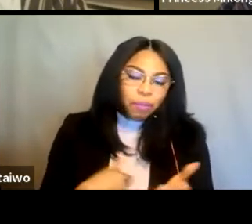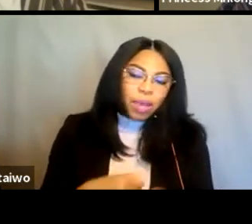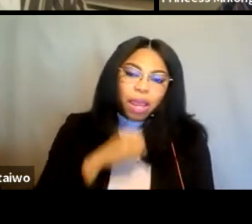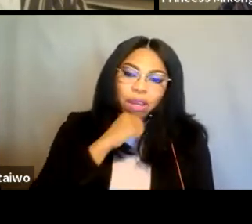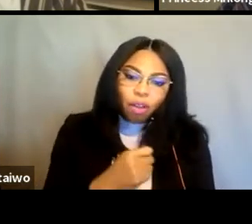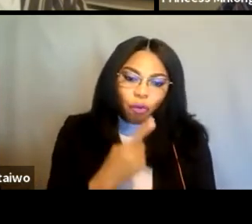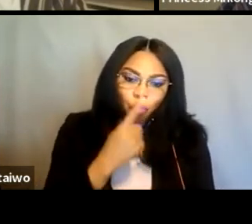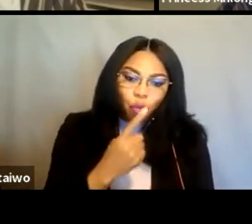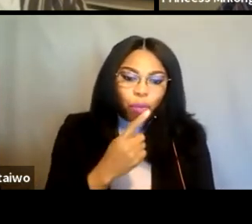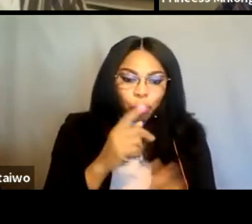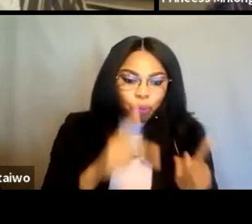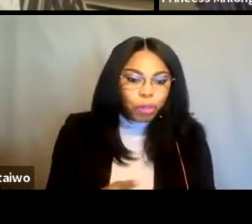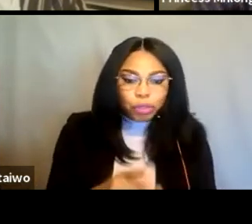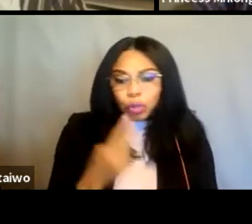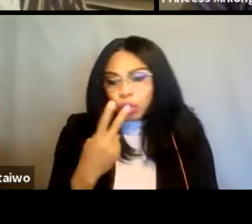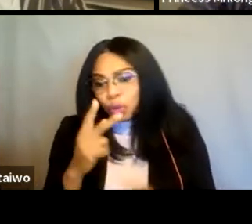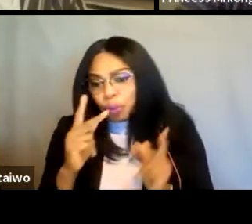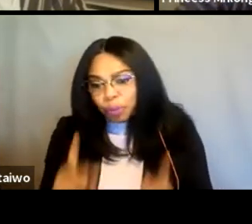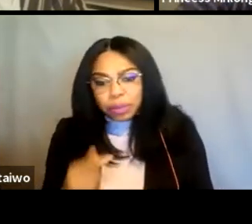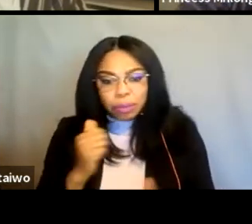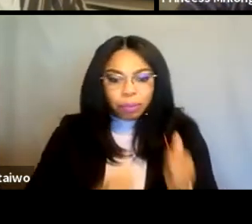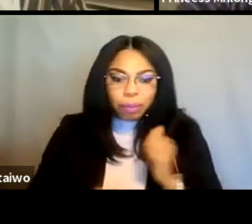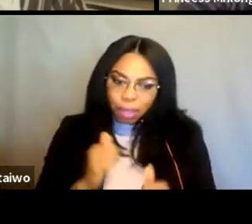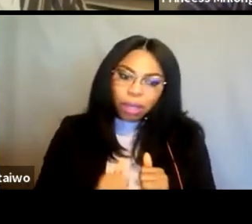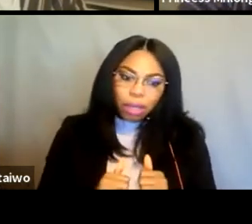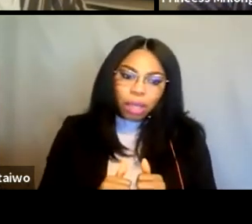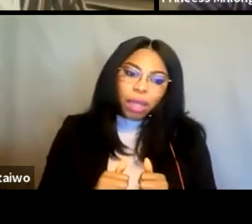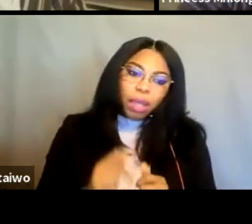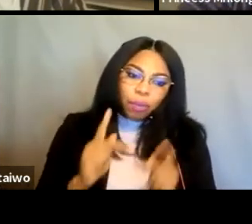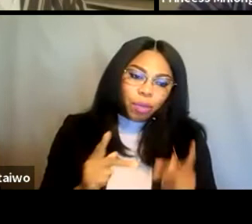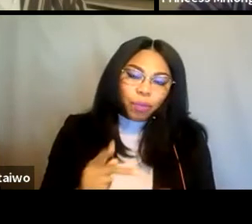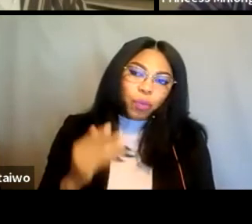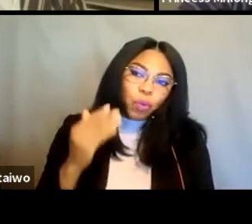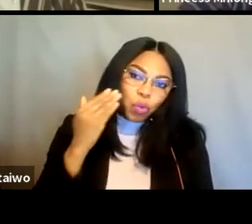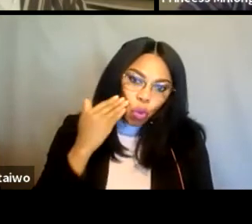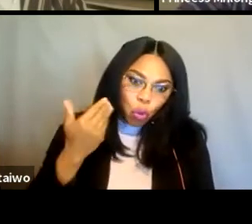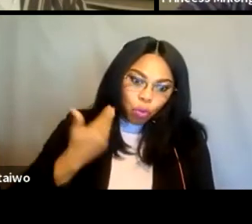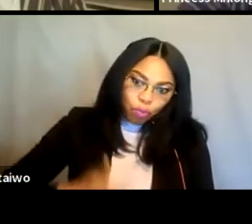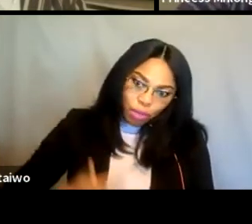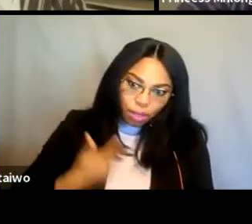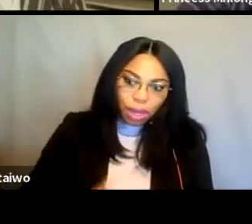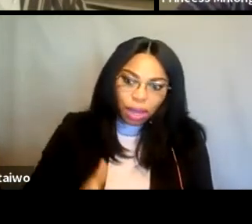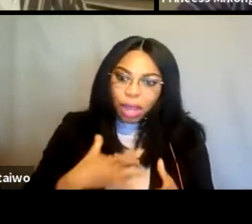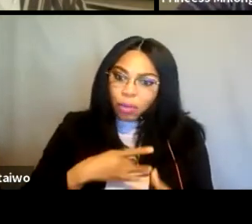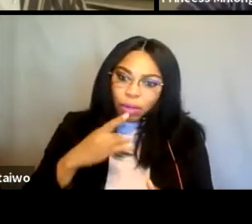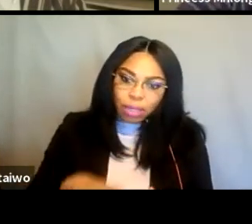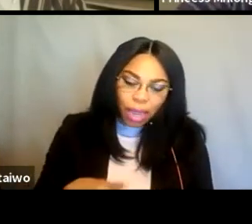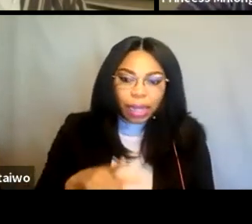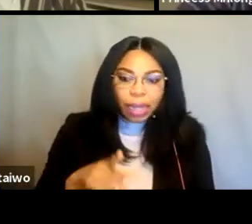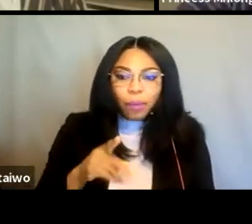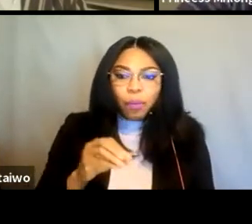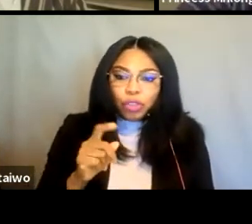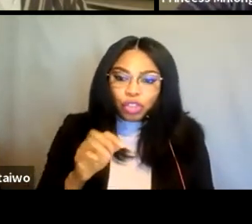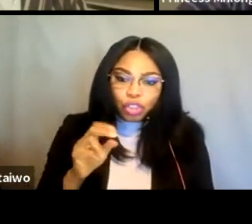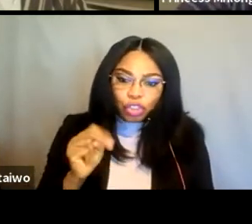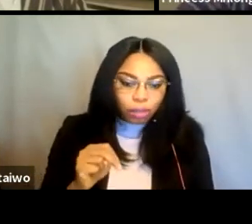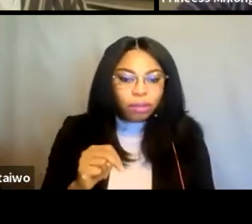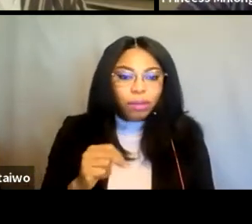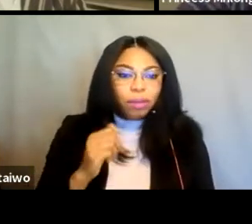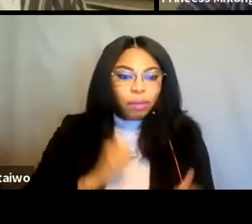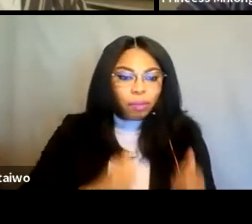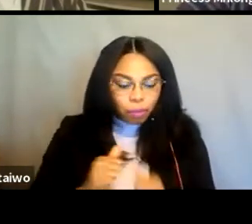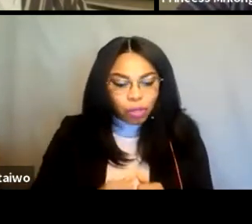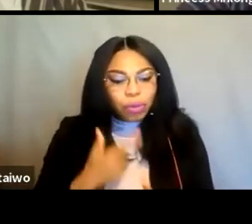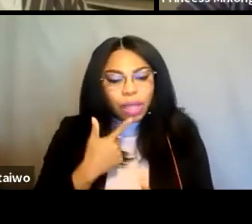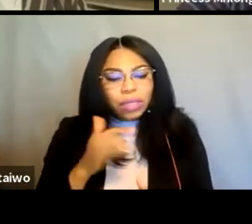and people who know me well know that I don't like the Postillion Theatre at all. So I decided, okay, I'm going to situate this performance in a